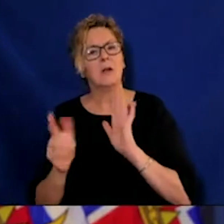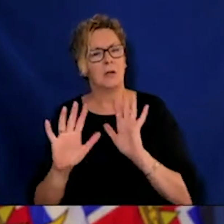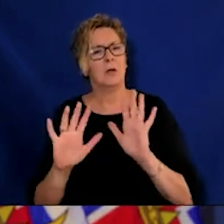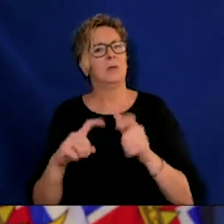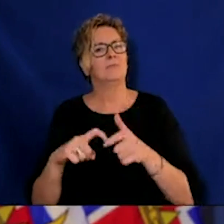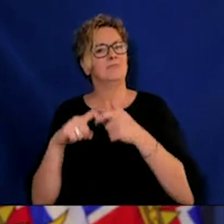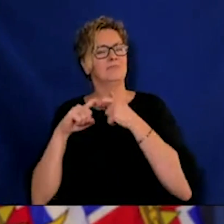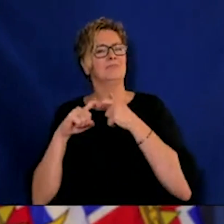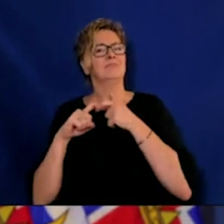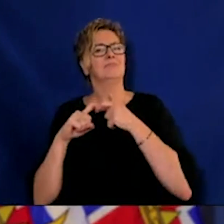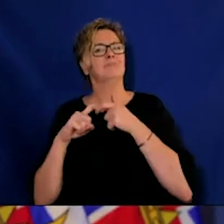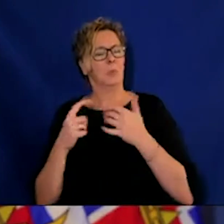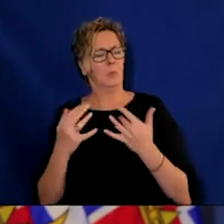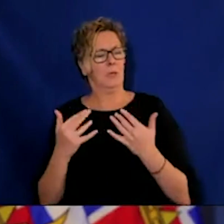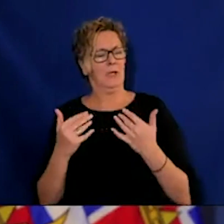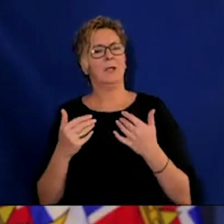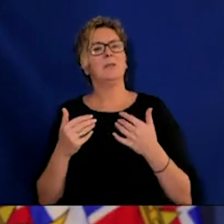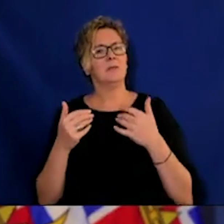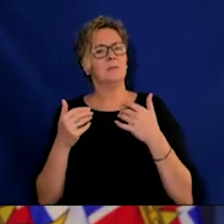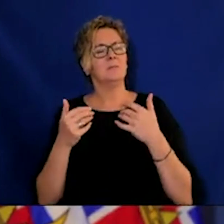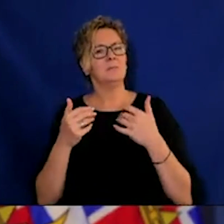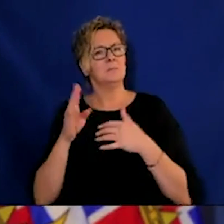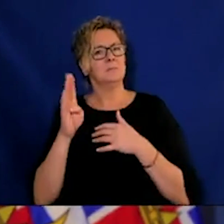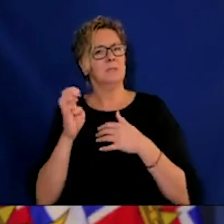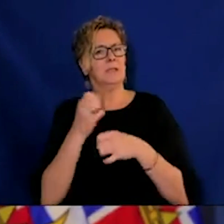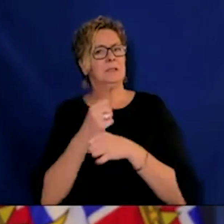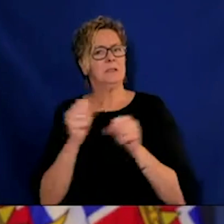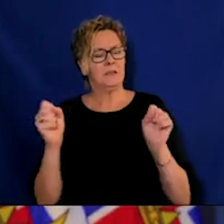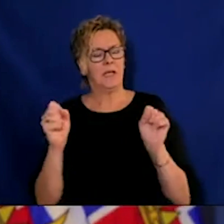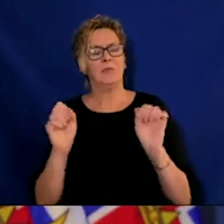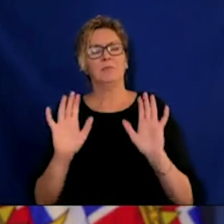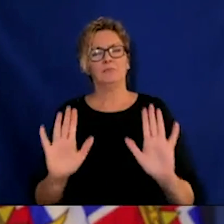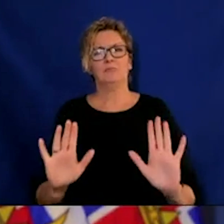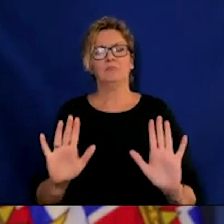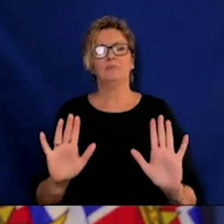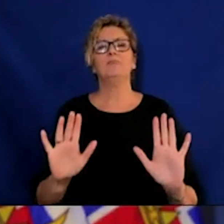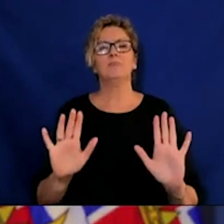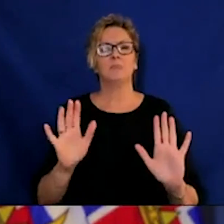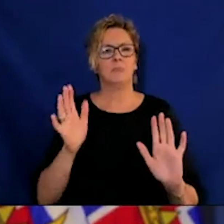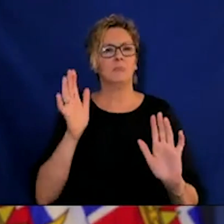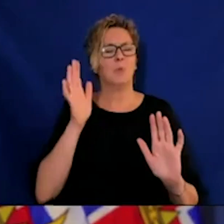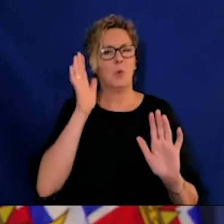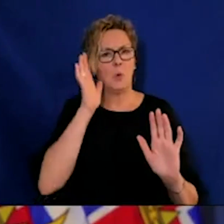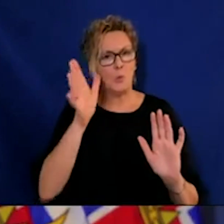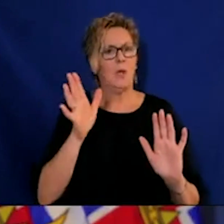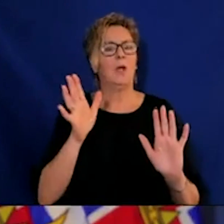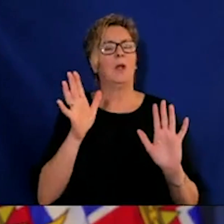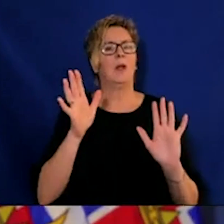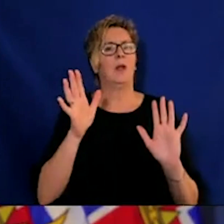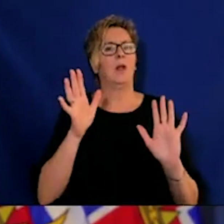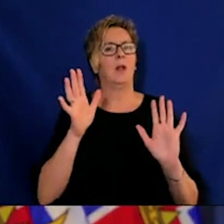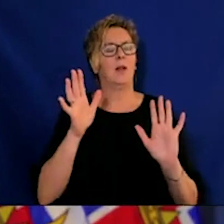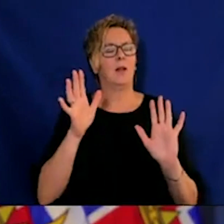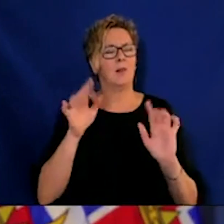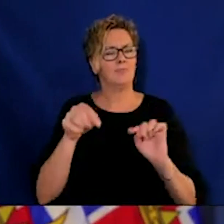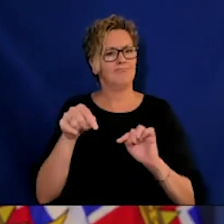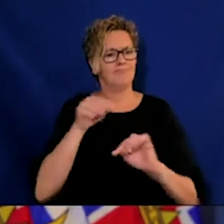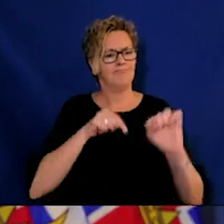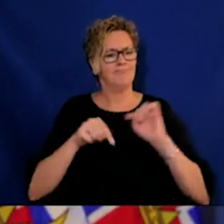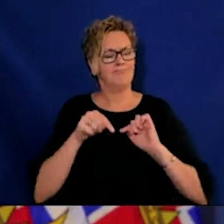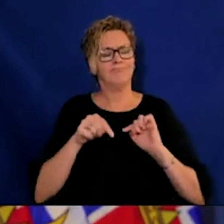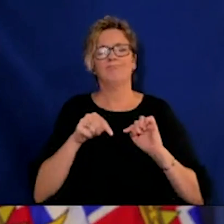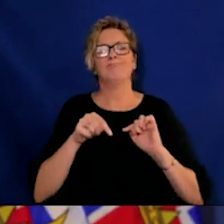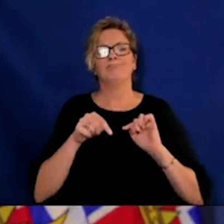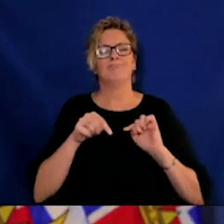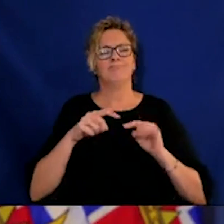so because it impacts directly the lives of people we love, of people around the community, people we don't know. And so I